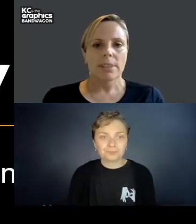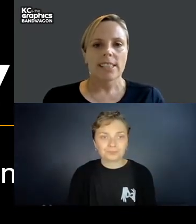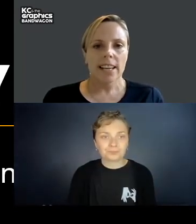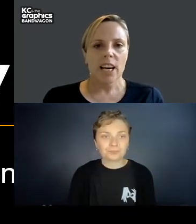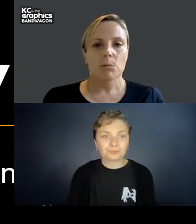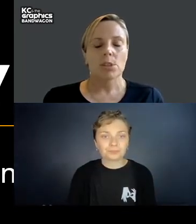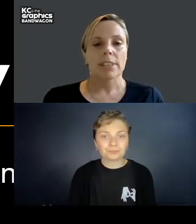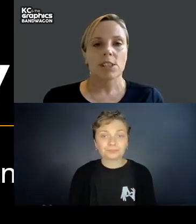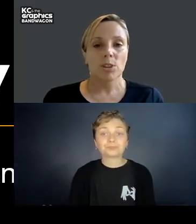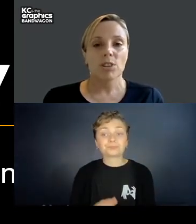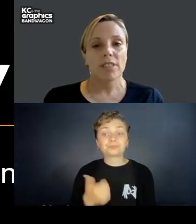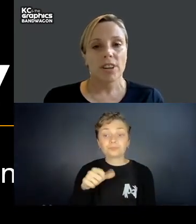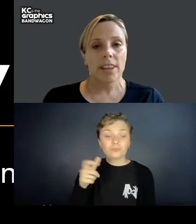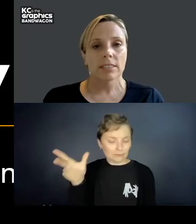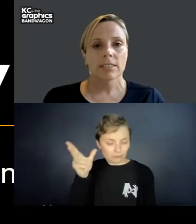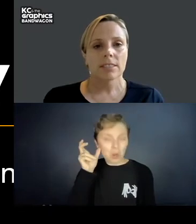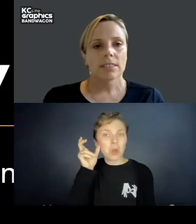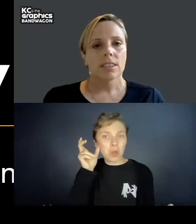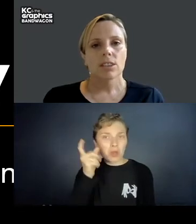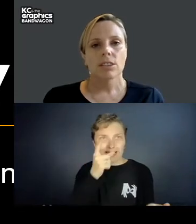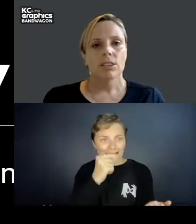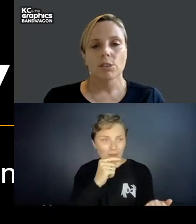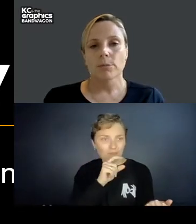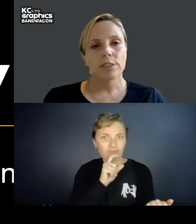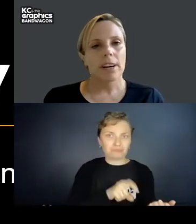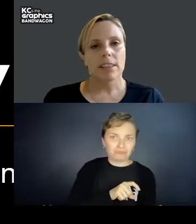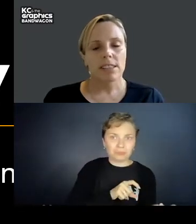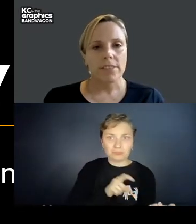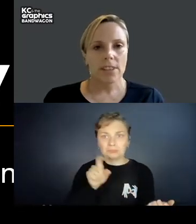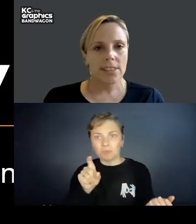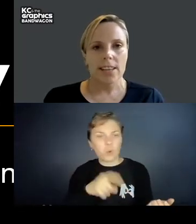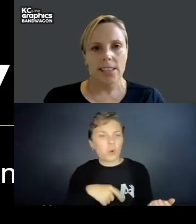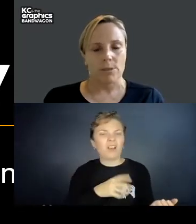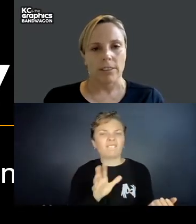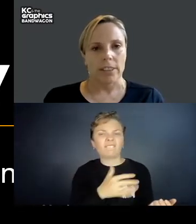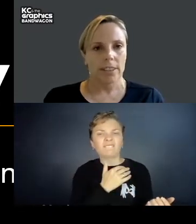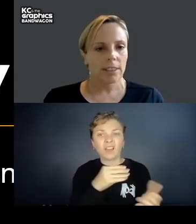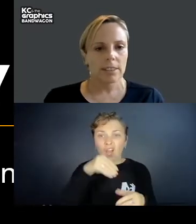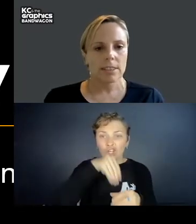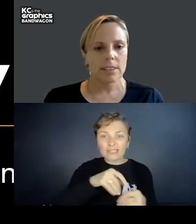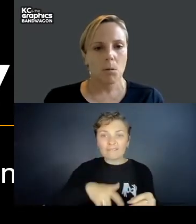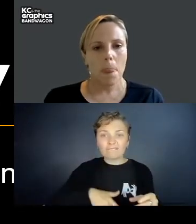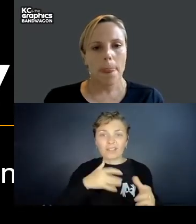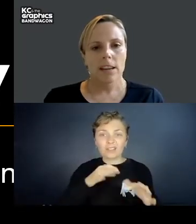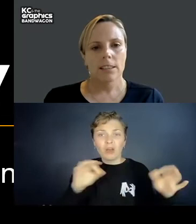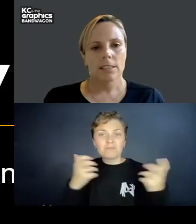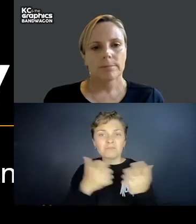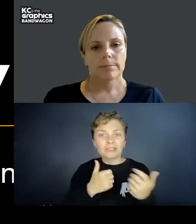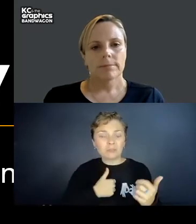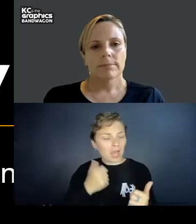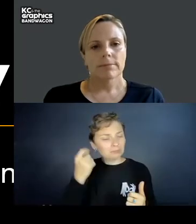who is then able to explore further or move past if the content isn't relevant.